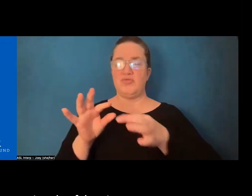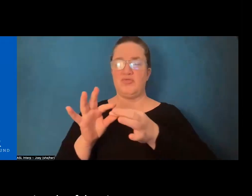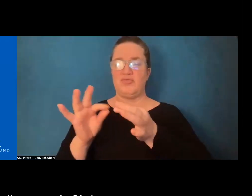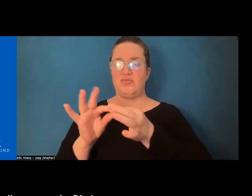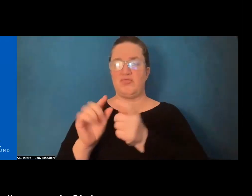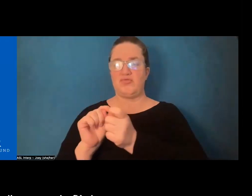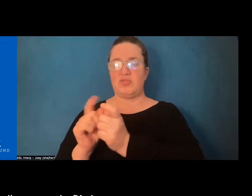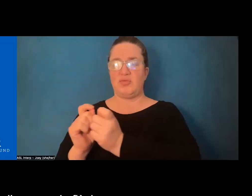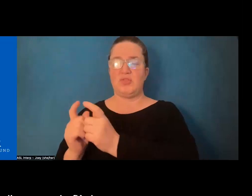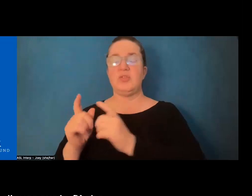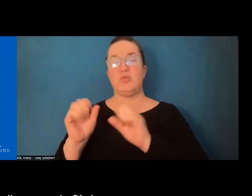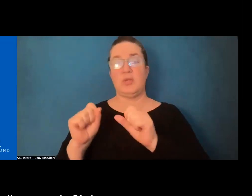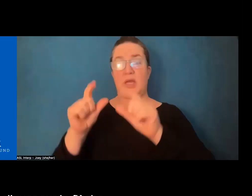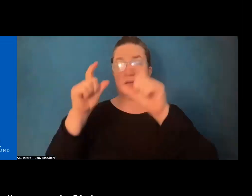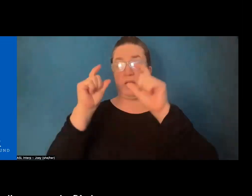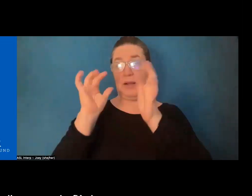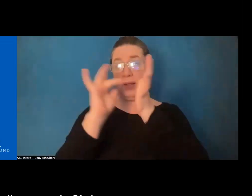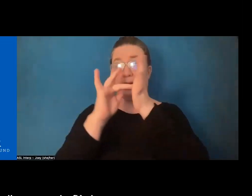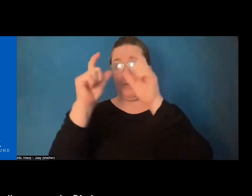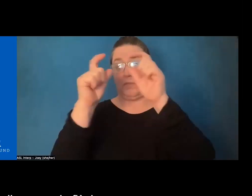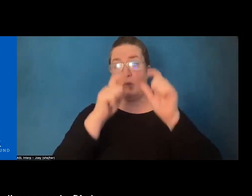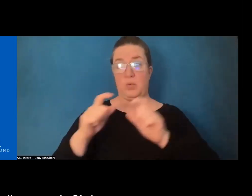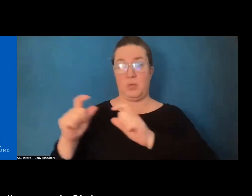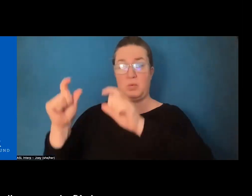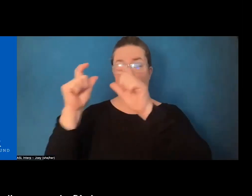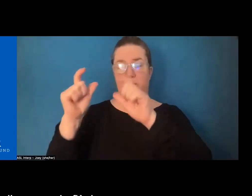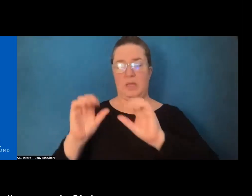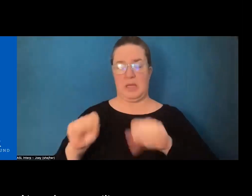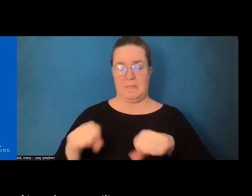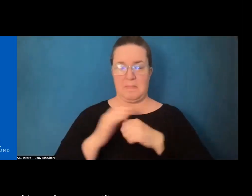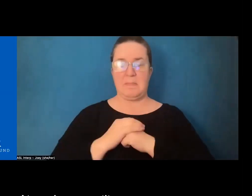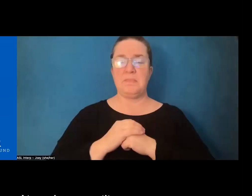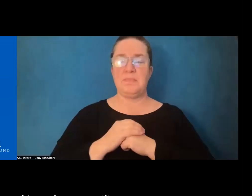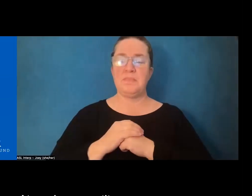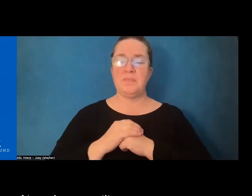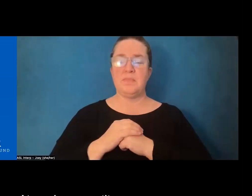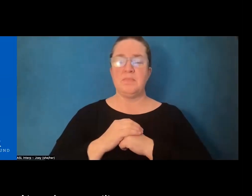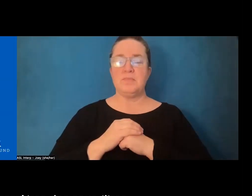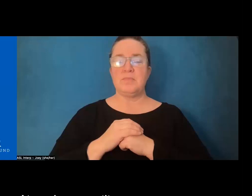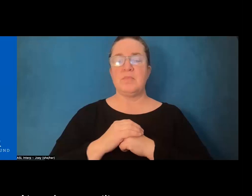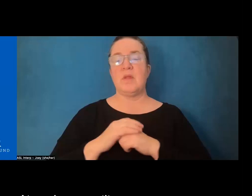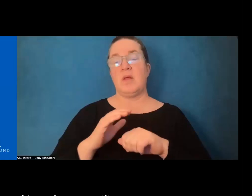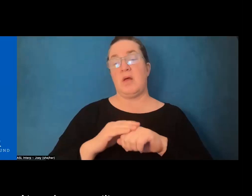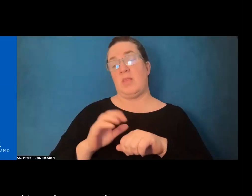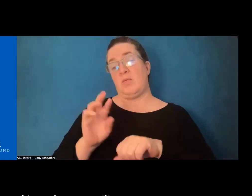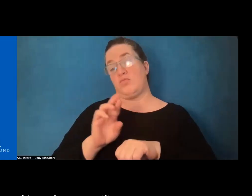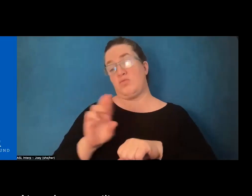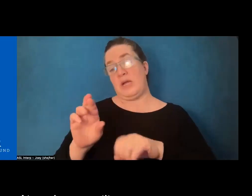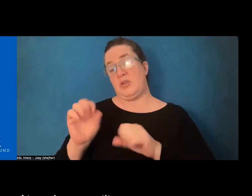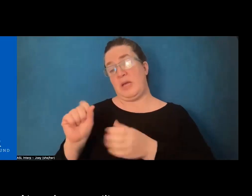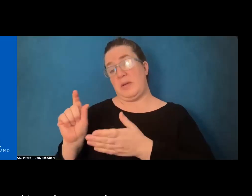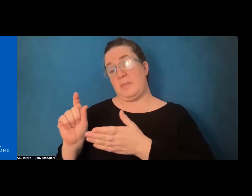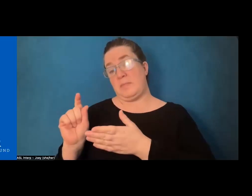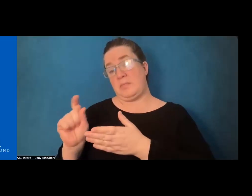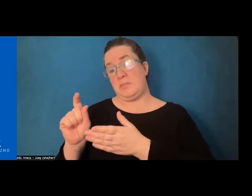screen. You can also click on the small arrow to the right of the live transcript button to adjust your subtitle settings or to open